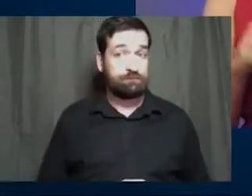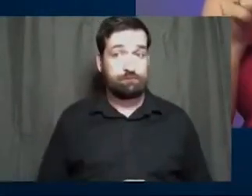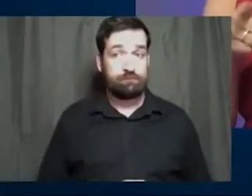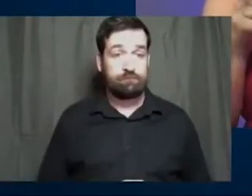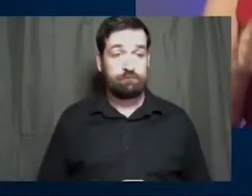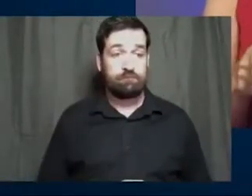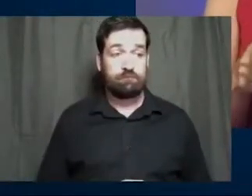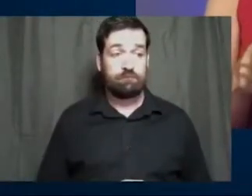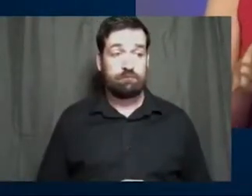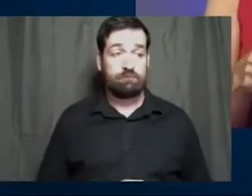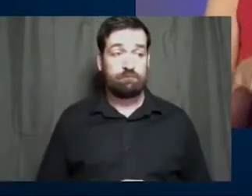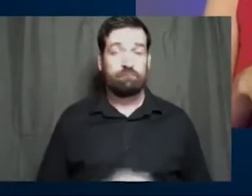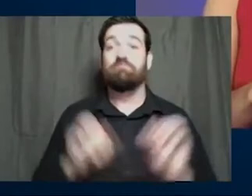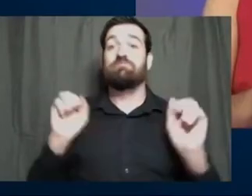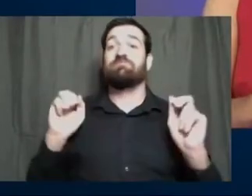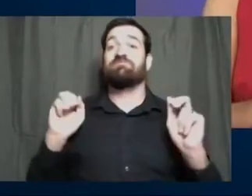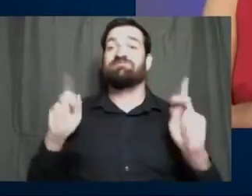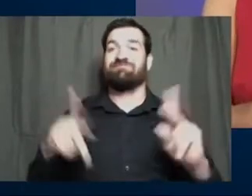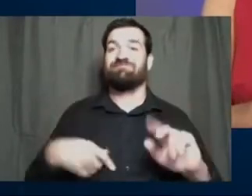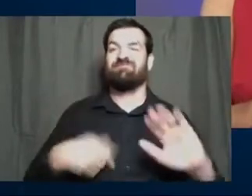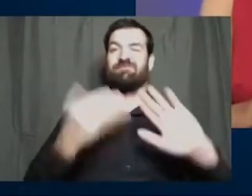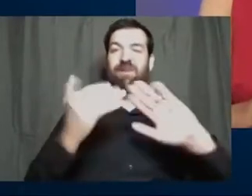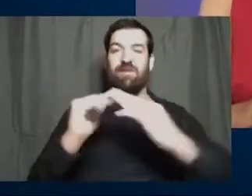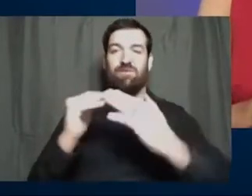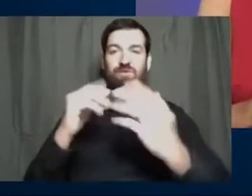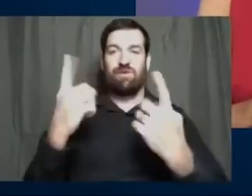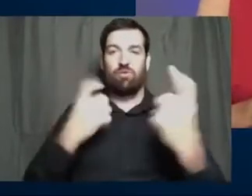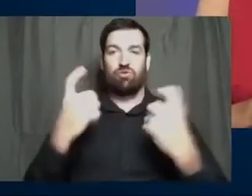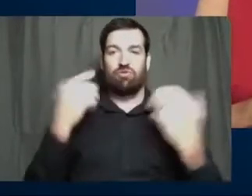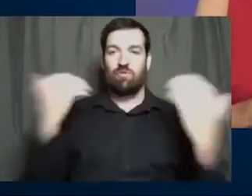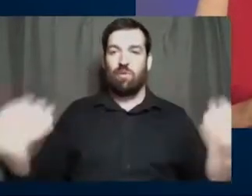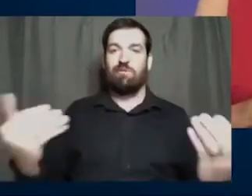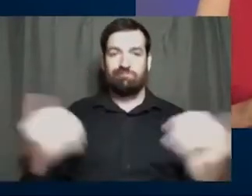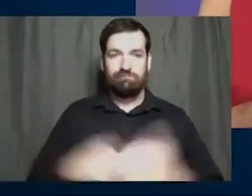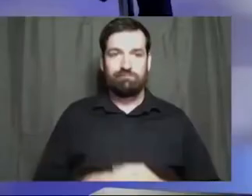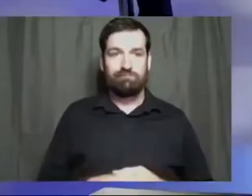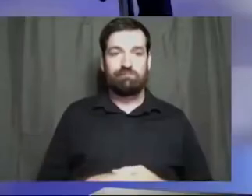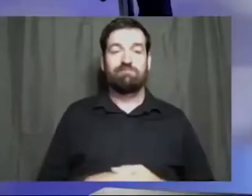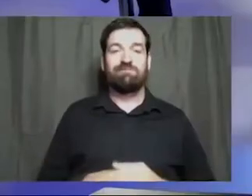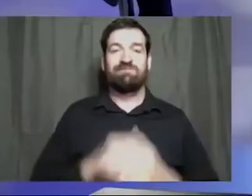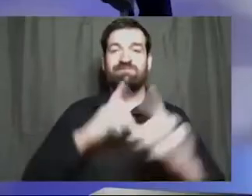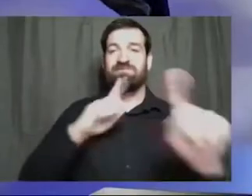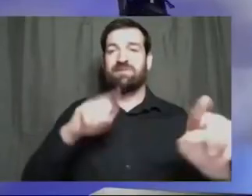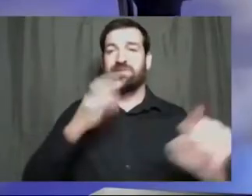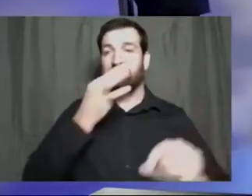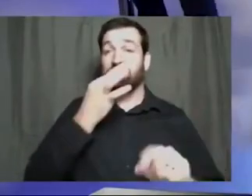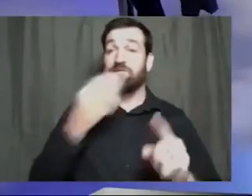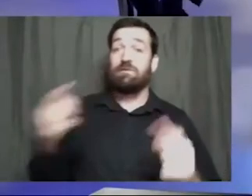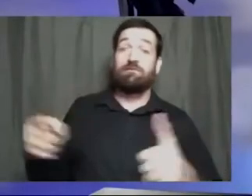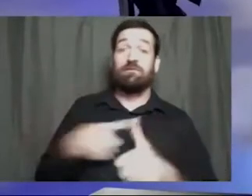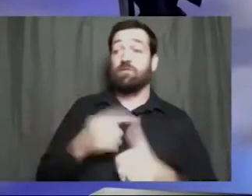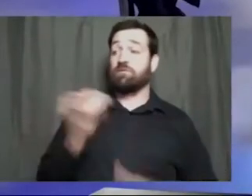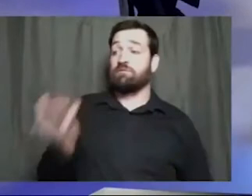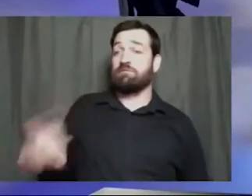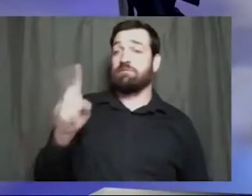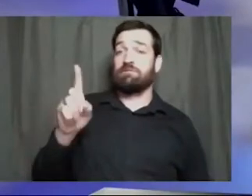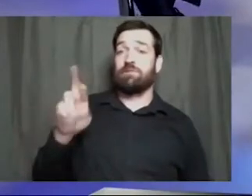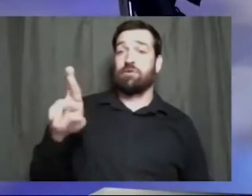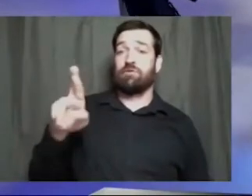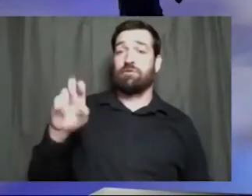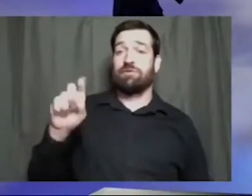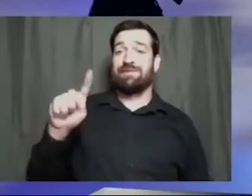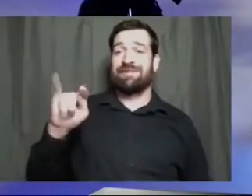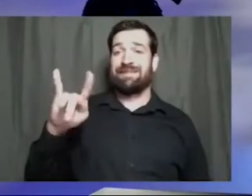All right, so get your community questions sent in right now. We're going to get those answered for you here shortly, but let's get to Dr. Stites and Dr. Damien Stevens. He is